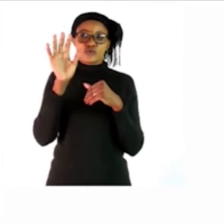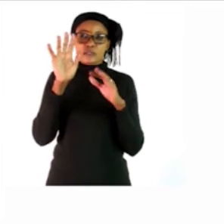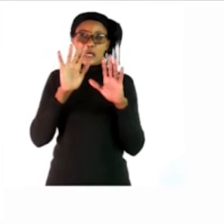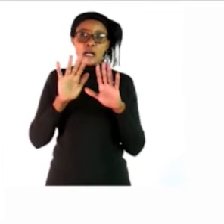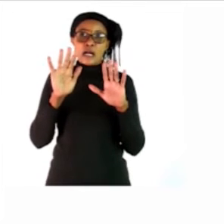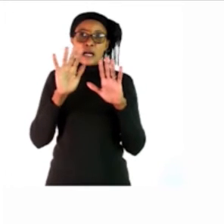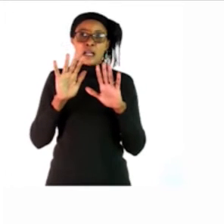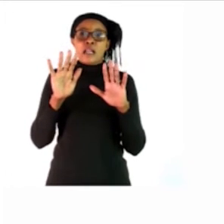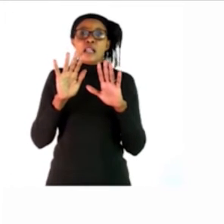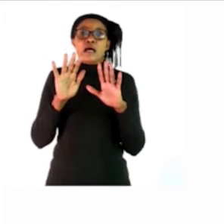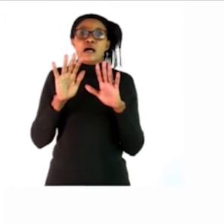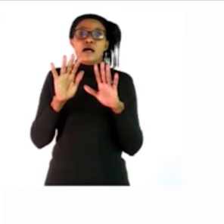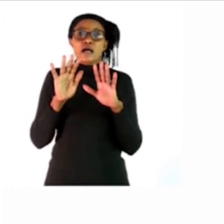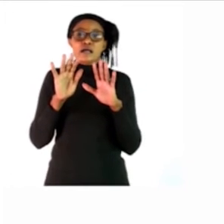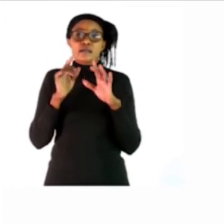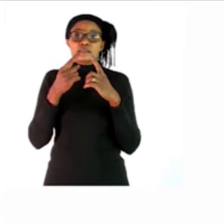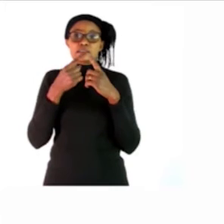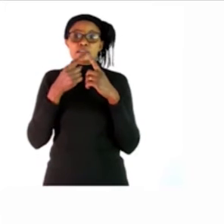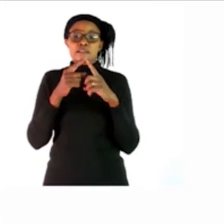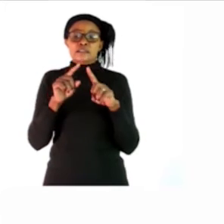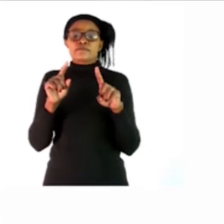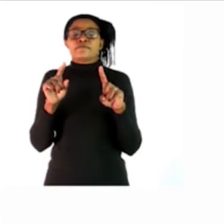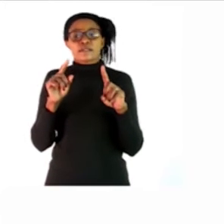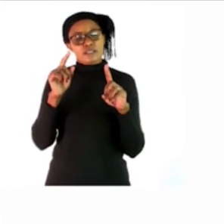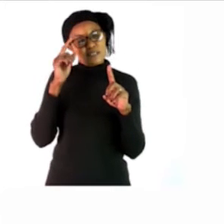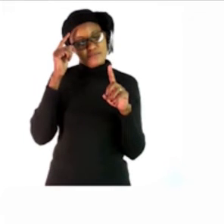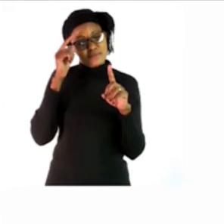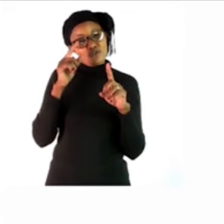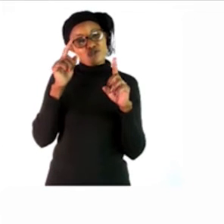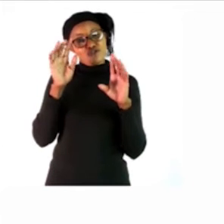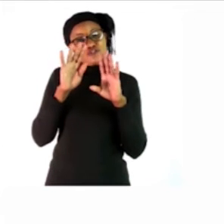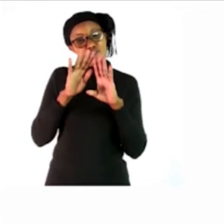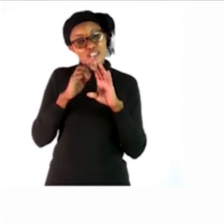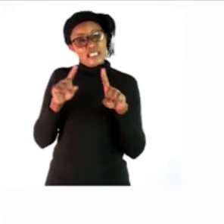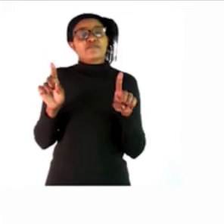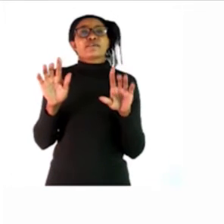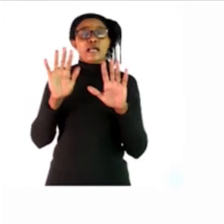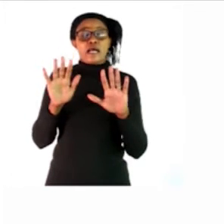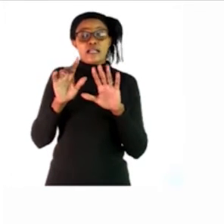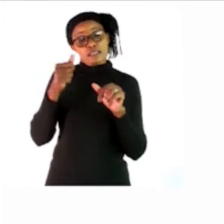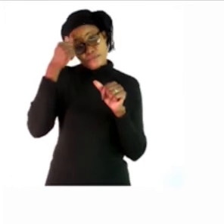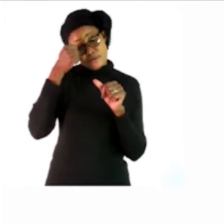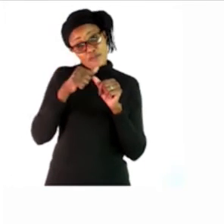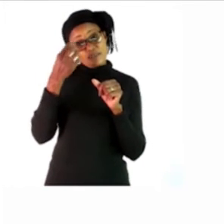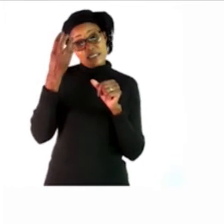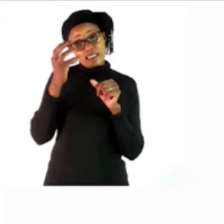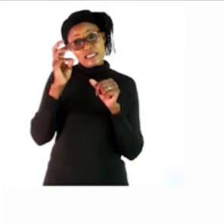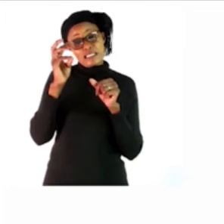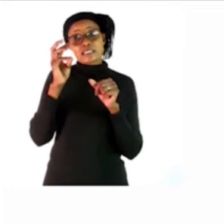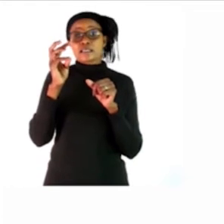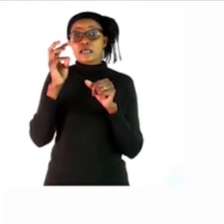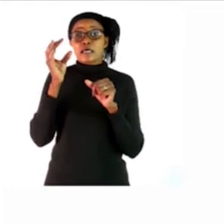you can make use of different colors. Remember, we have 6 sight words. So you can make